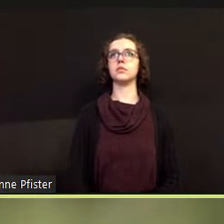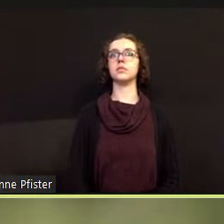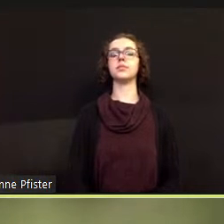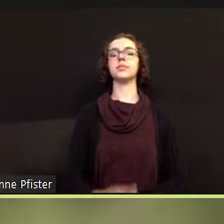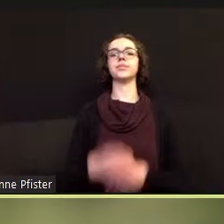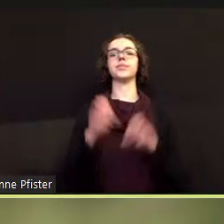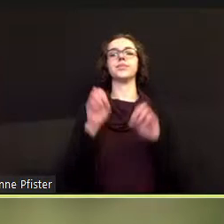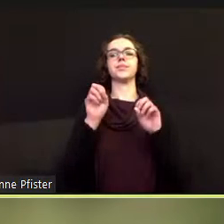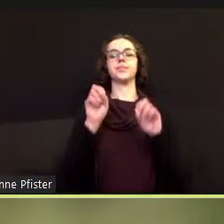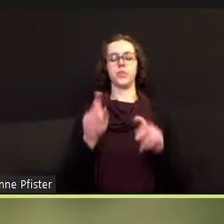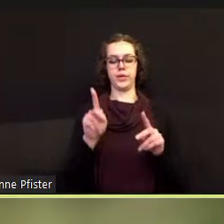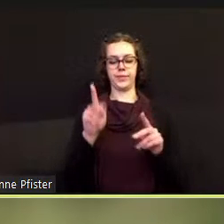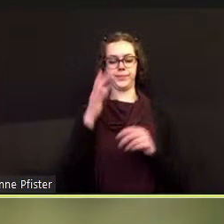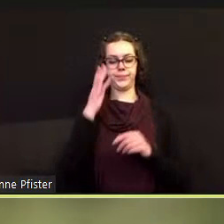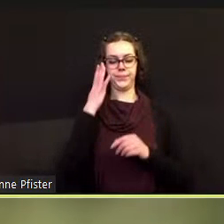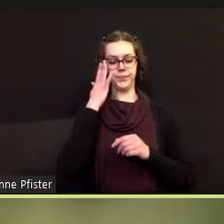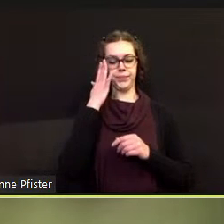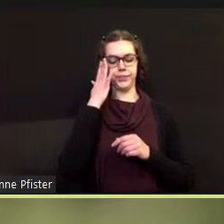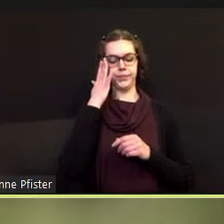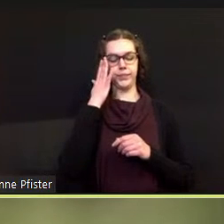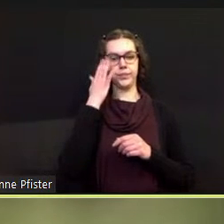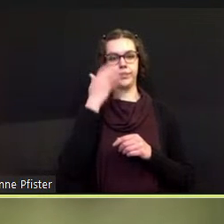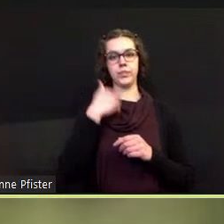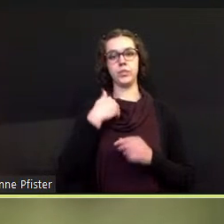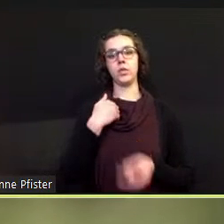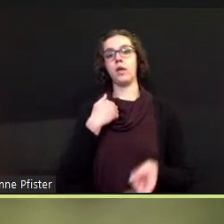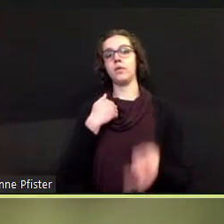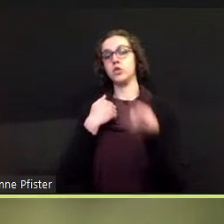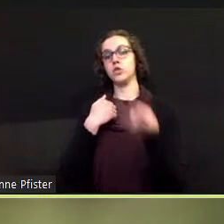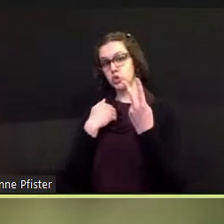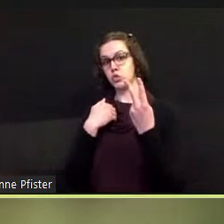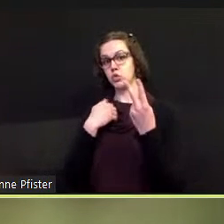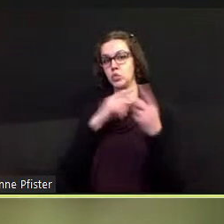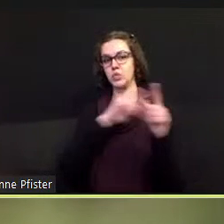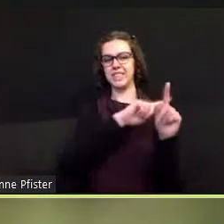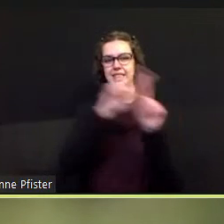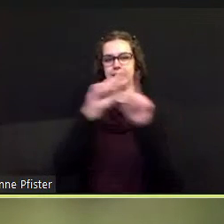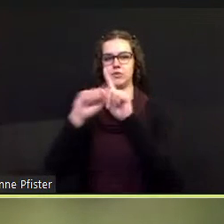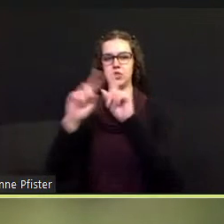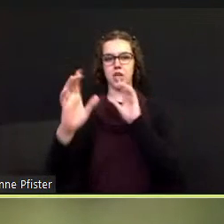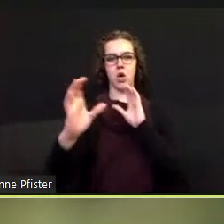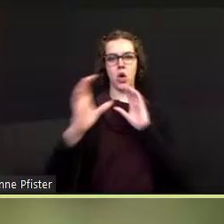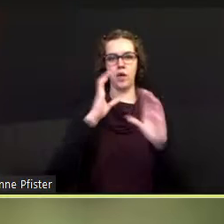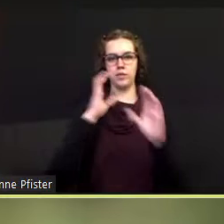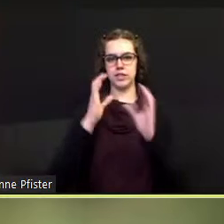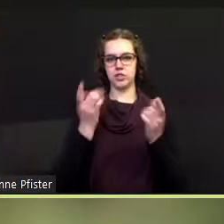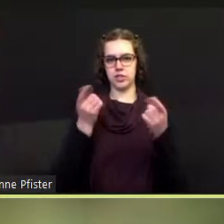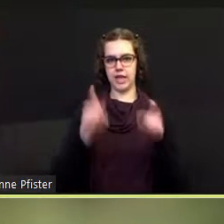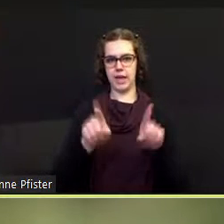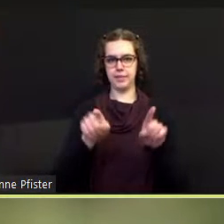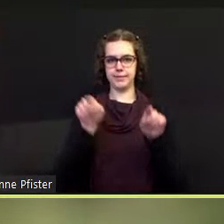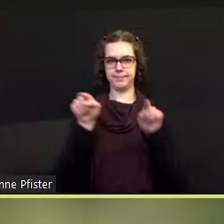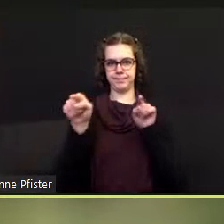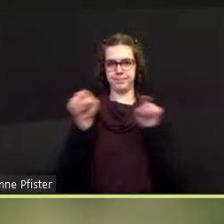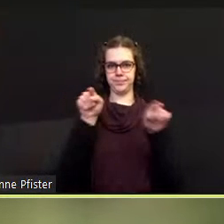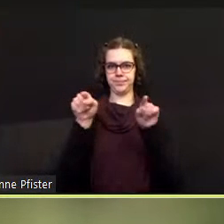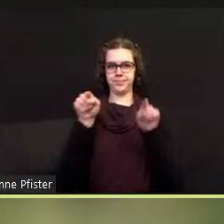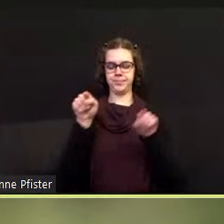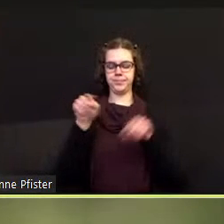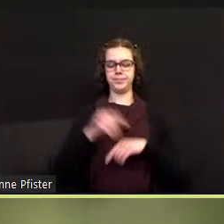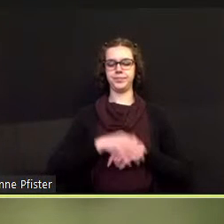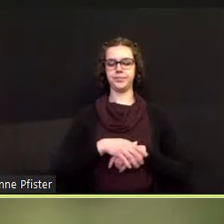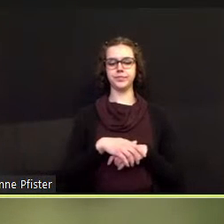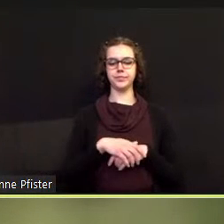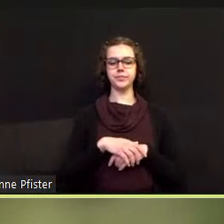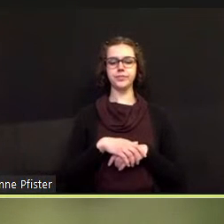Okay, so there are 2 very different conversations happening at this point in the